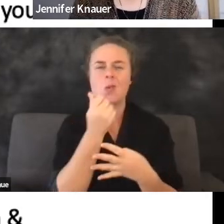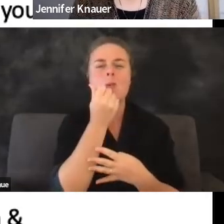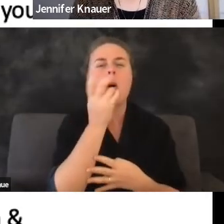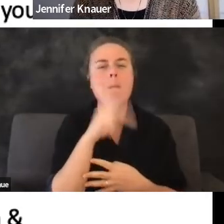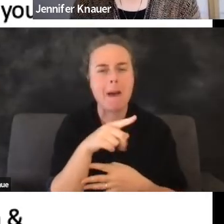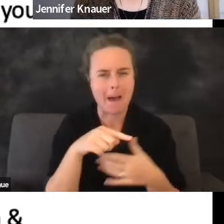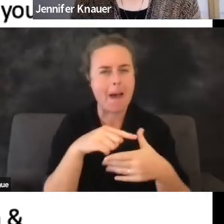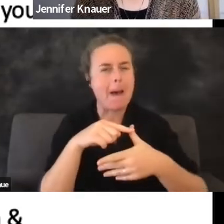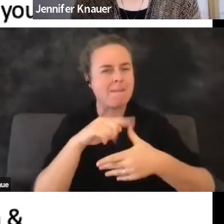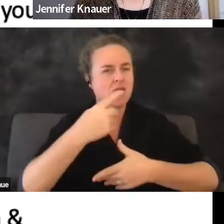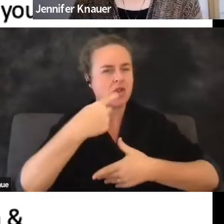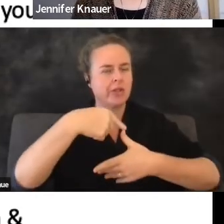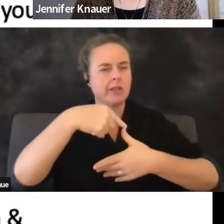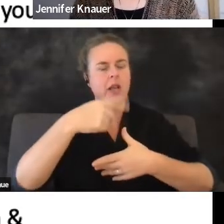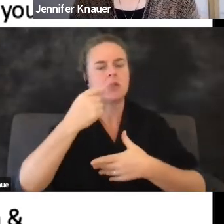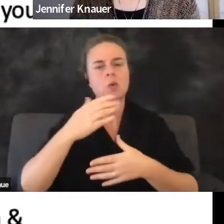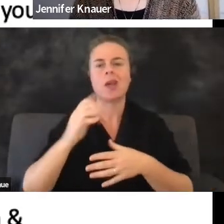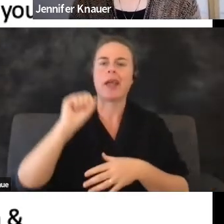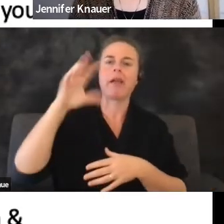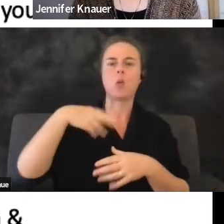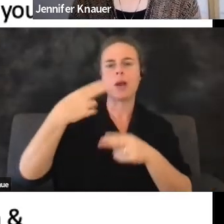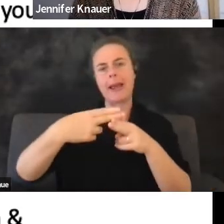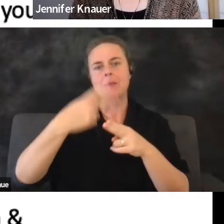mostly so you can share your name and see who's in the room.